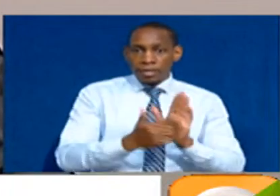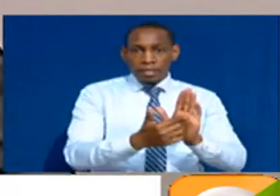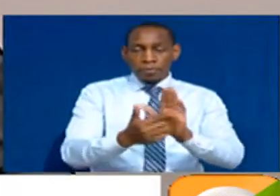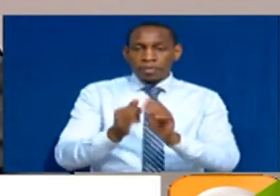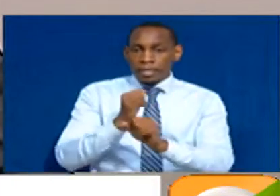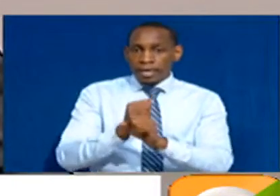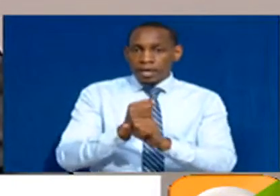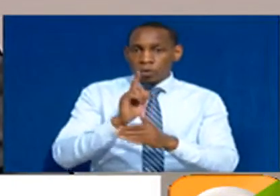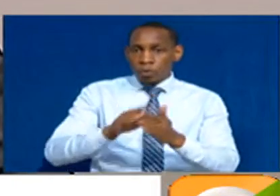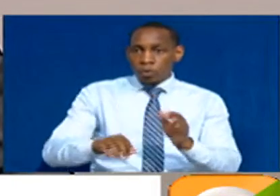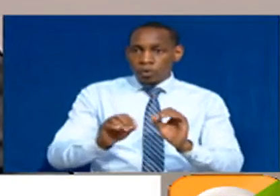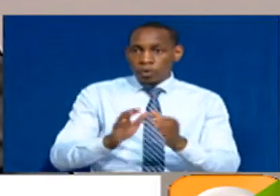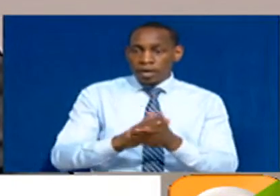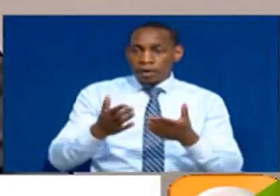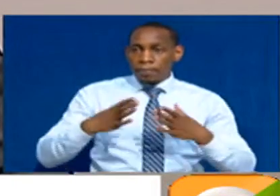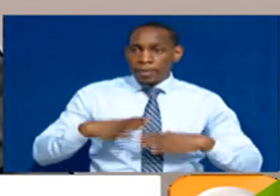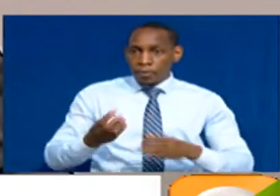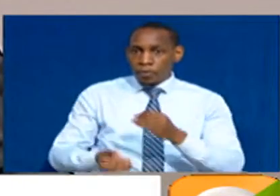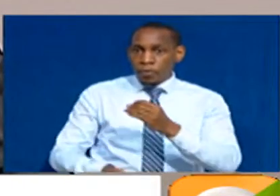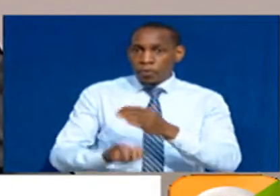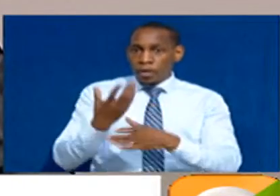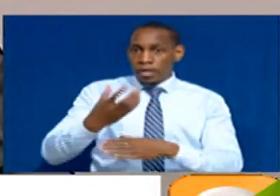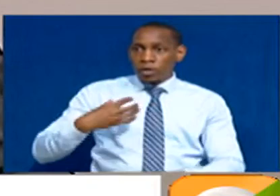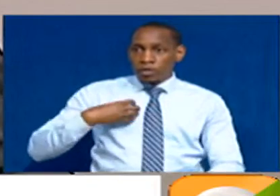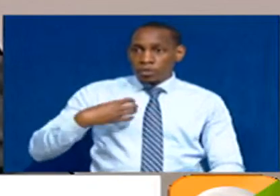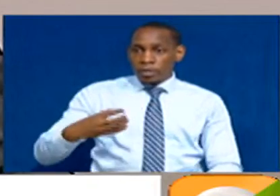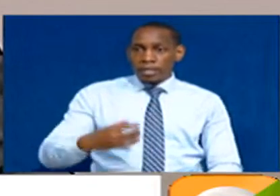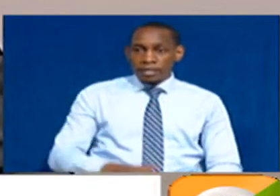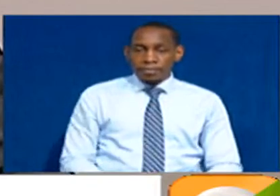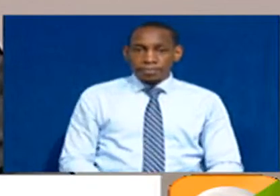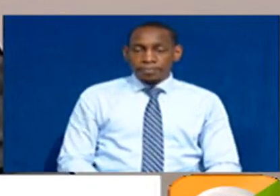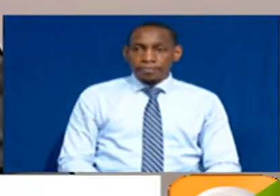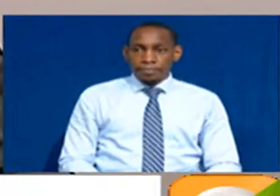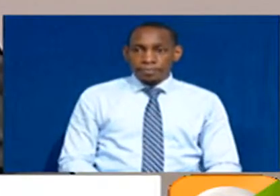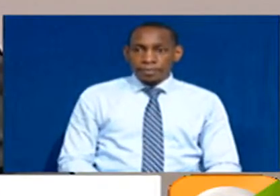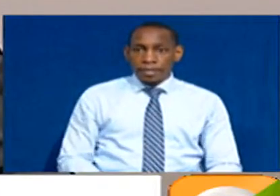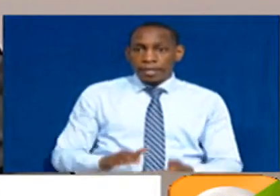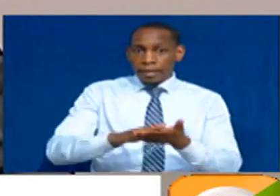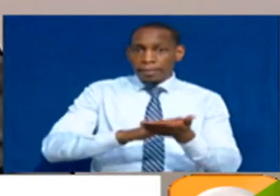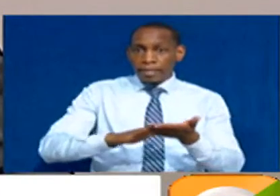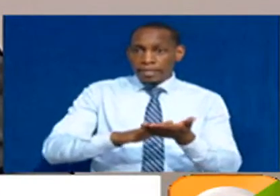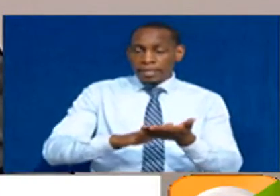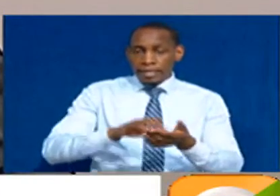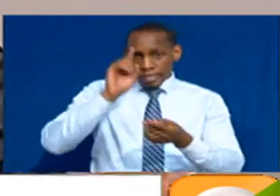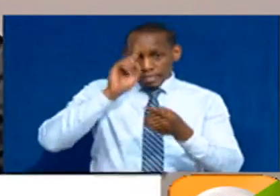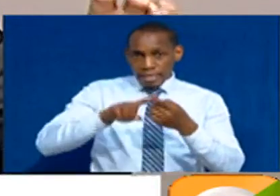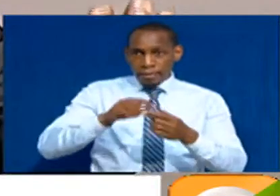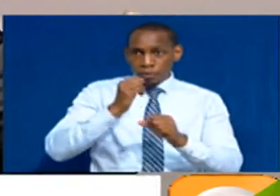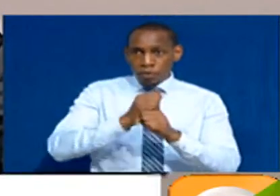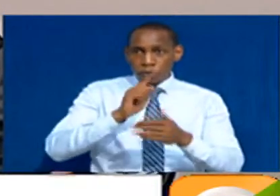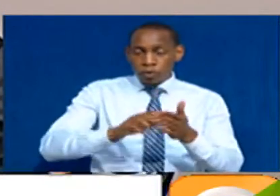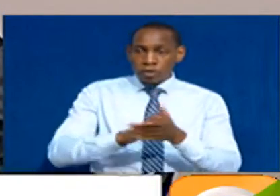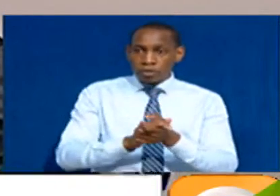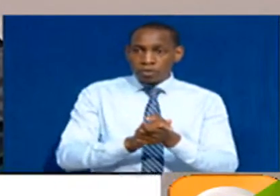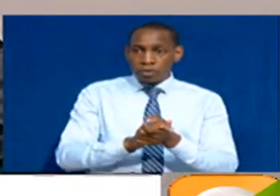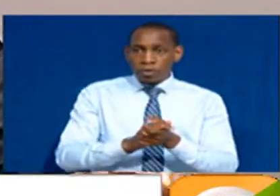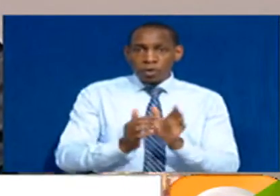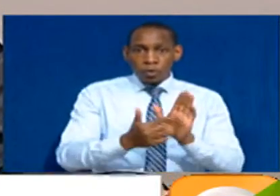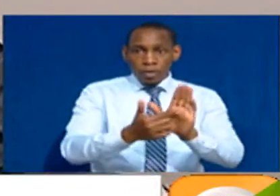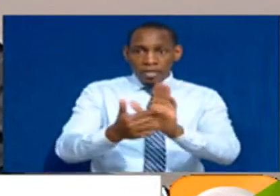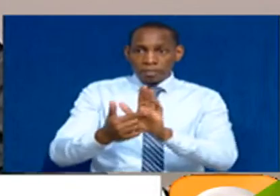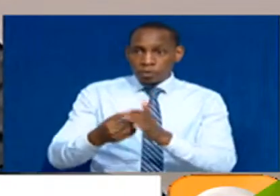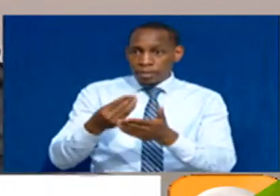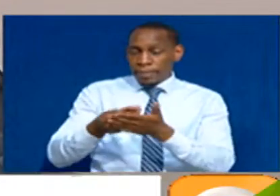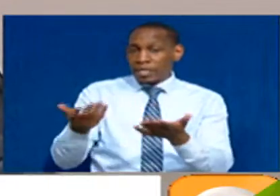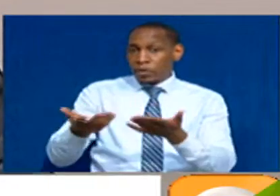done is look at how people derived their money. And basically, because what it sought to do was shed light on where